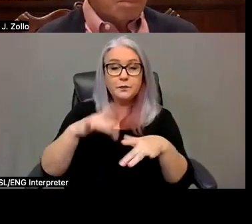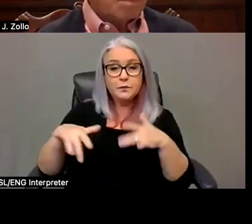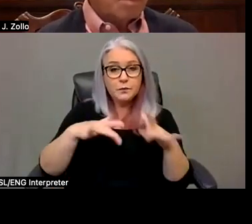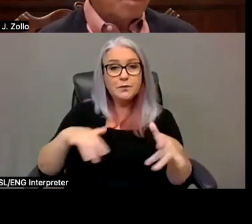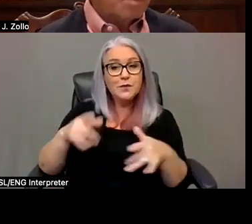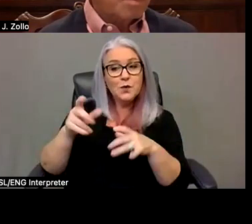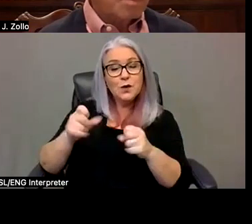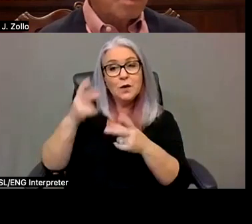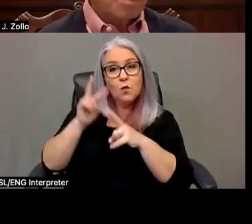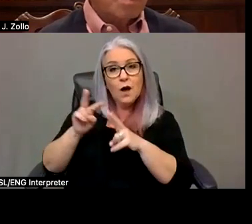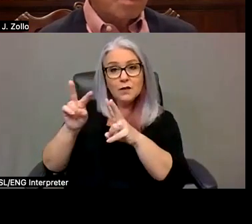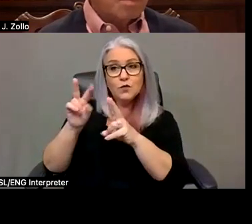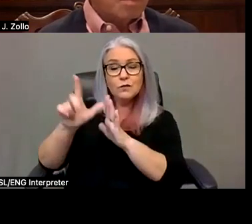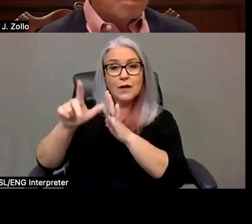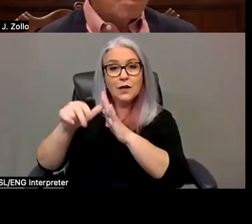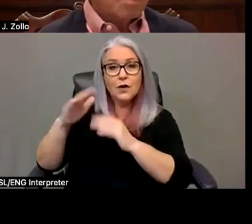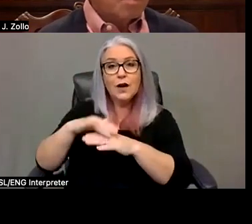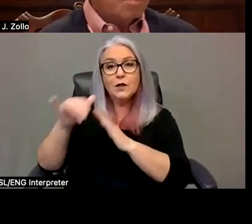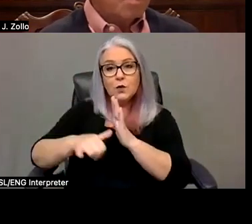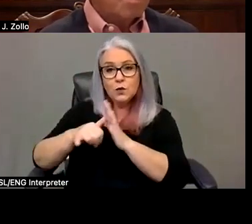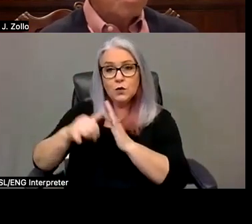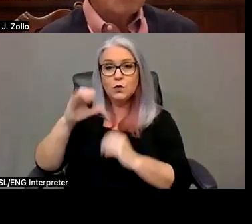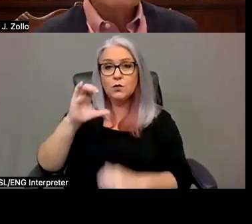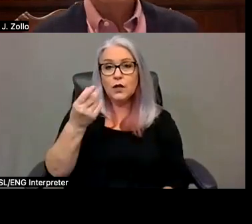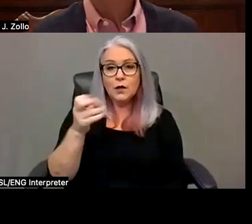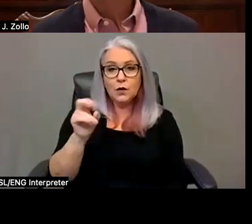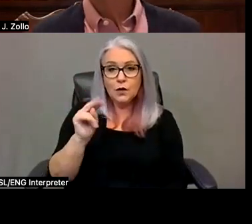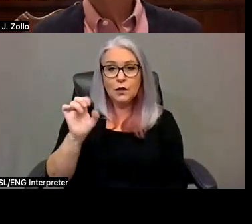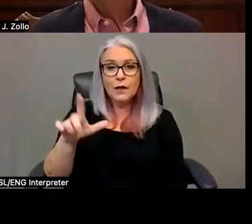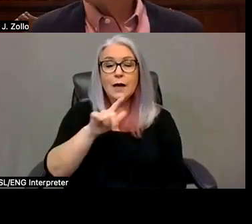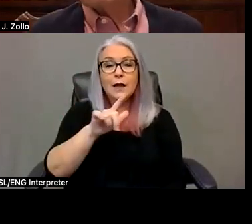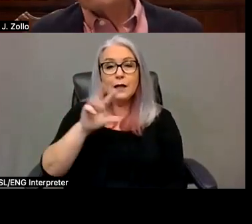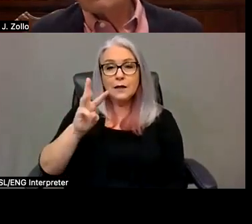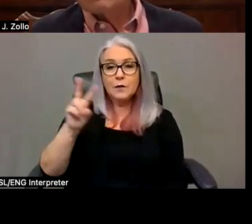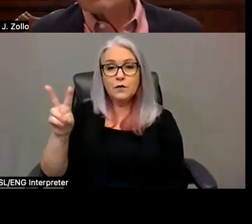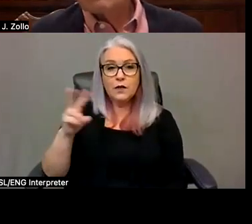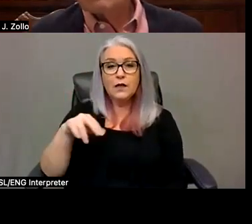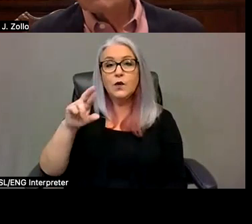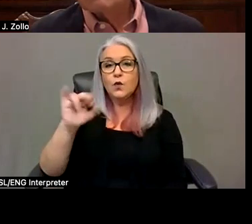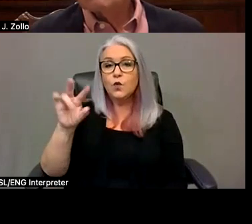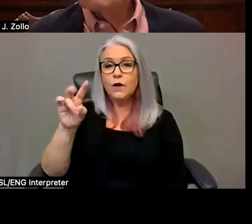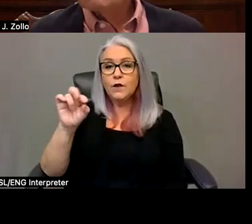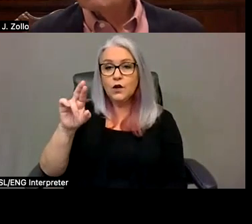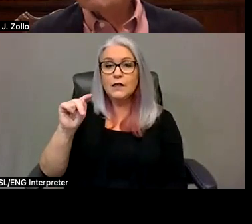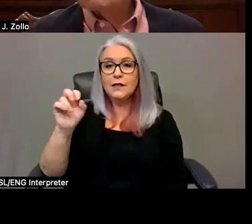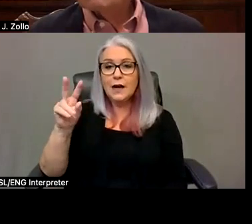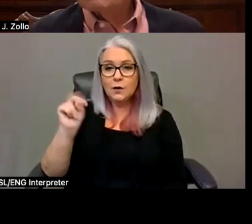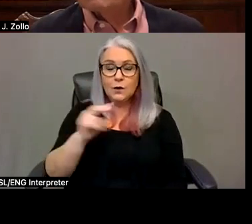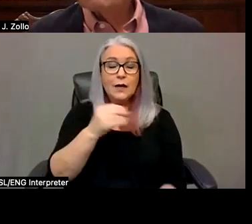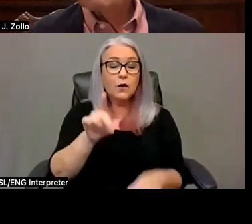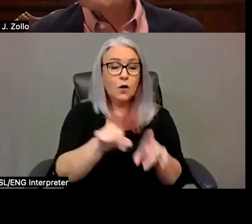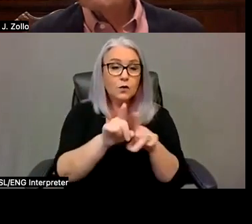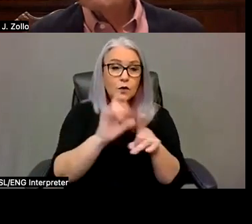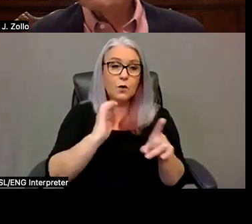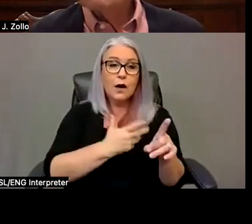viewing on our YouTube channel, LWV Rivertowns. You can also go to our Rivertowns League website and